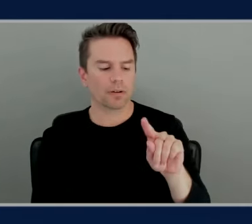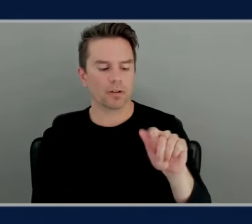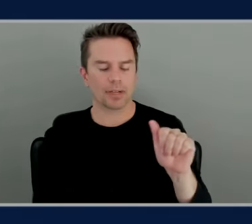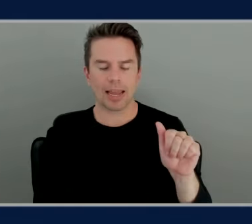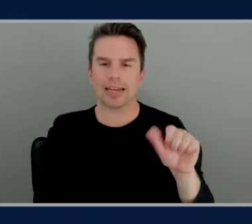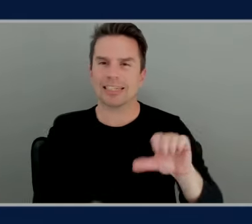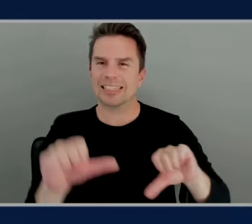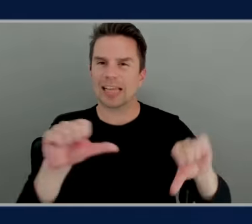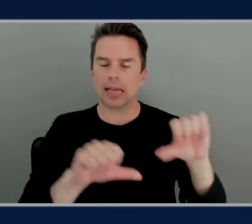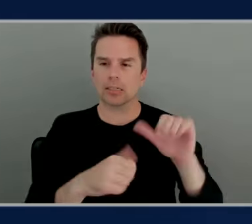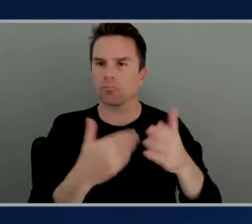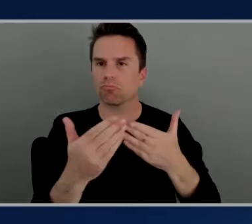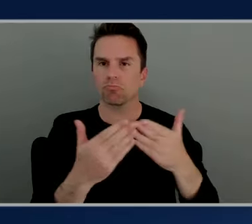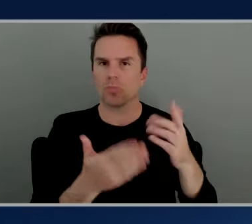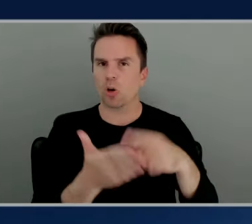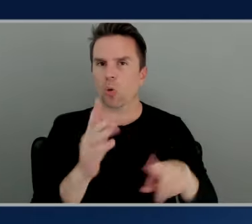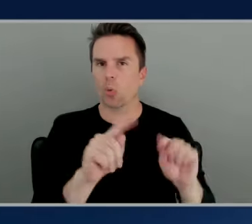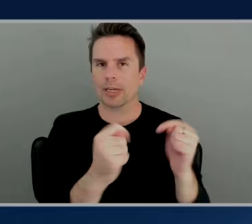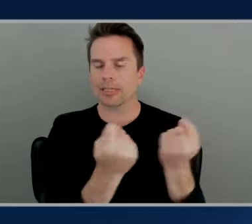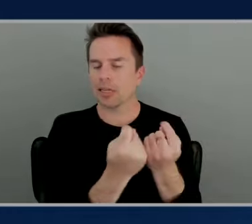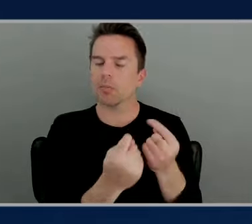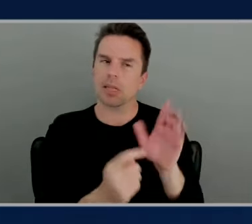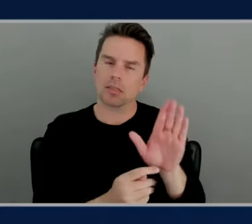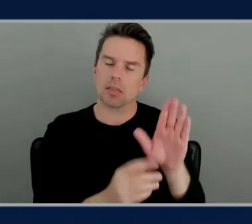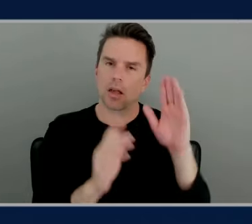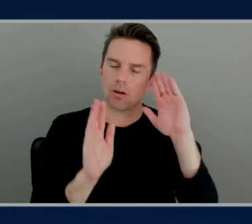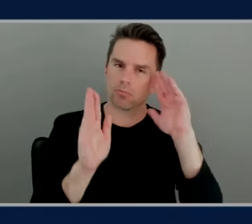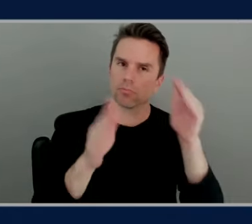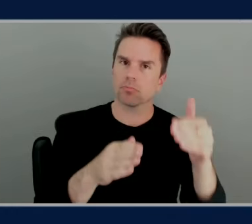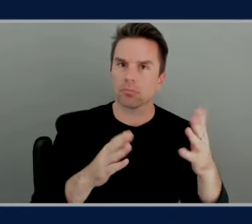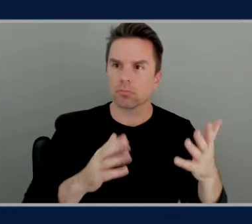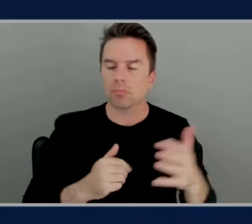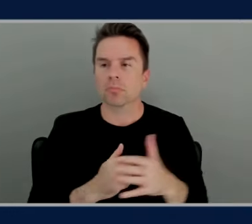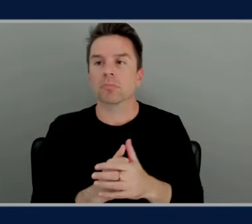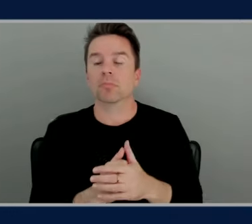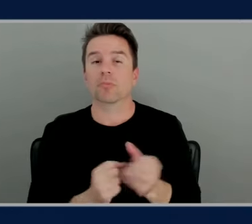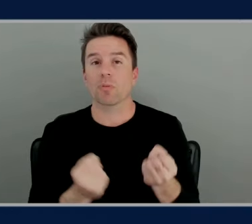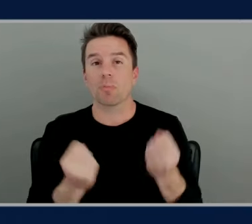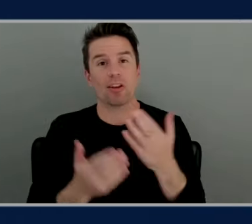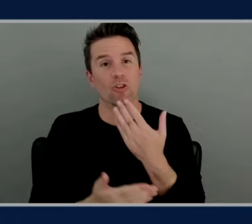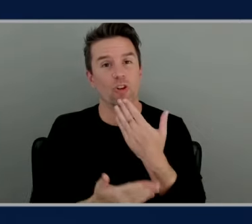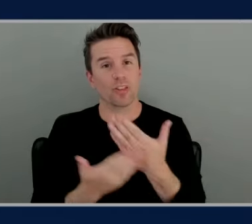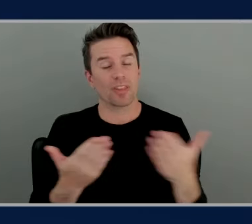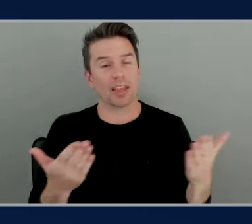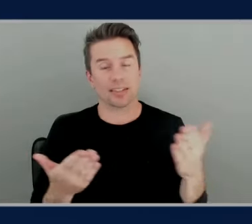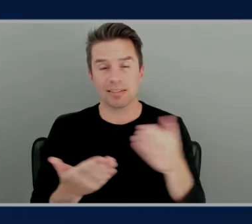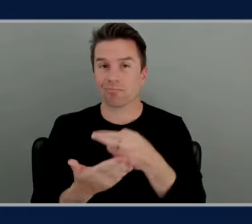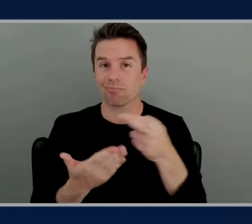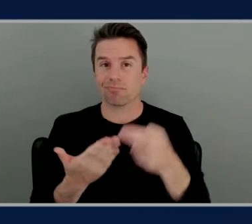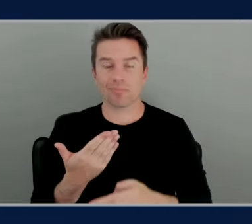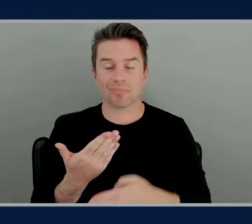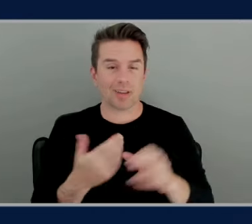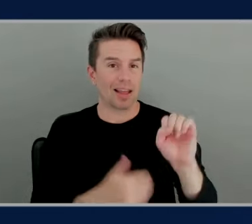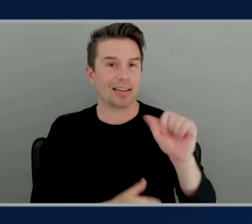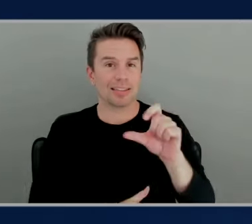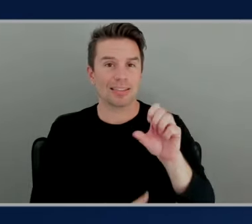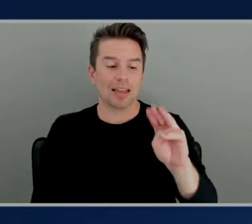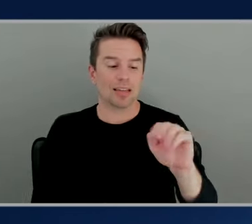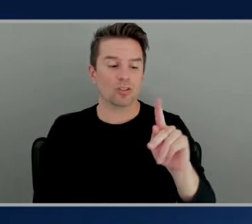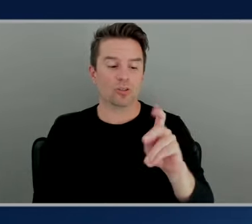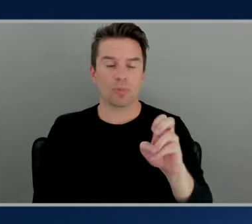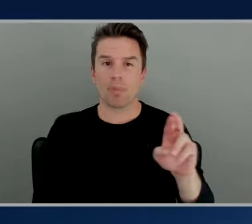at, right? So there's a lot of good things that come out of it. And SageMaker Suite is definitely the centerpiece of that.